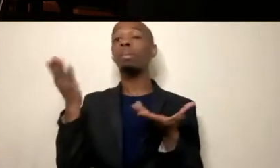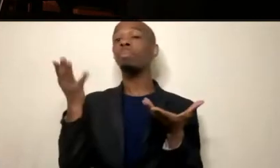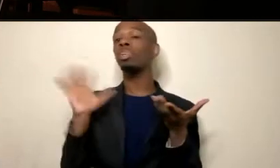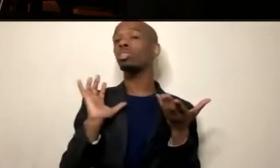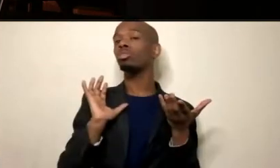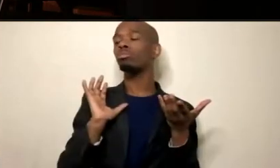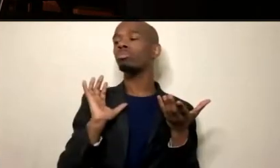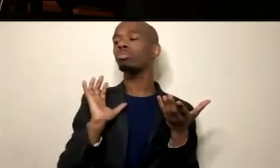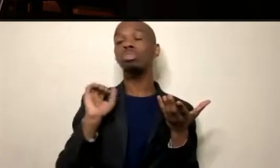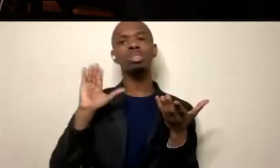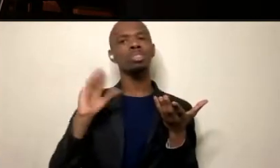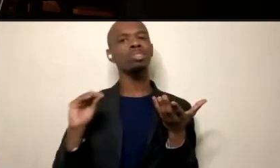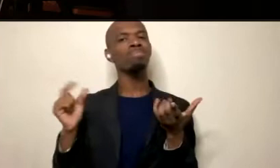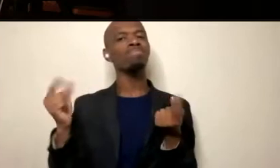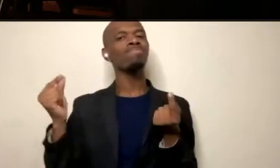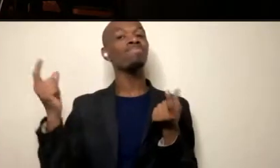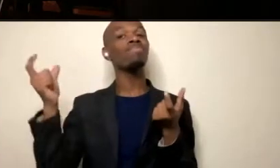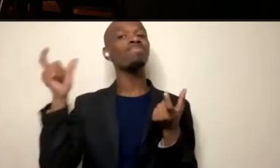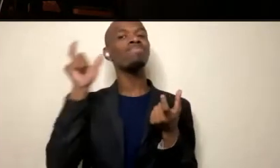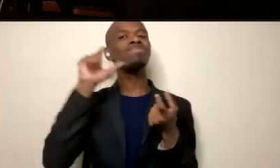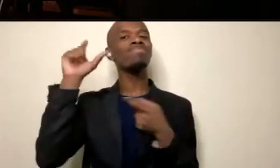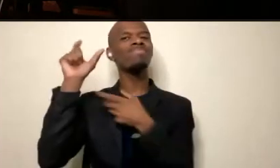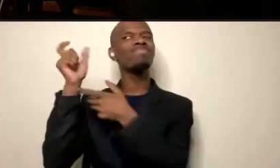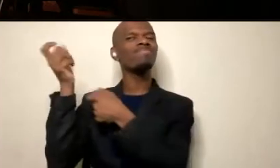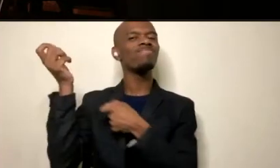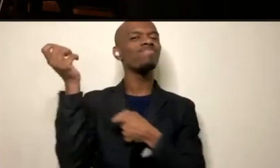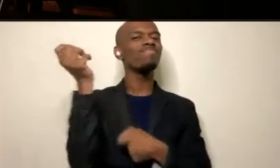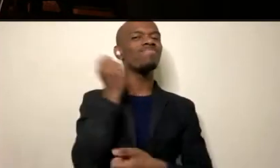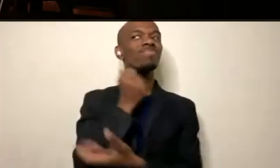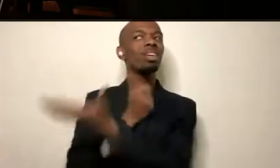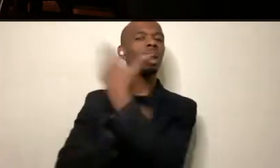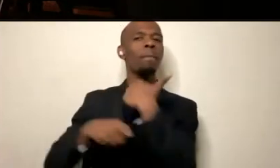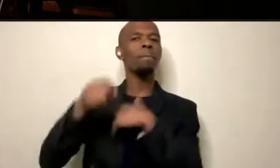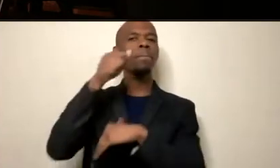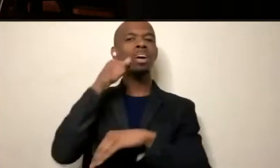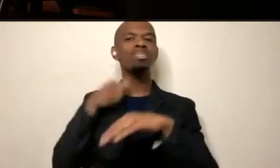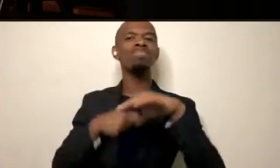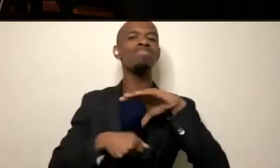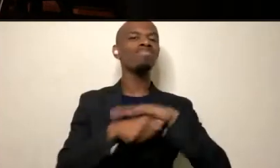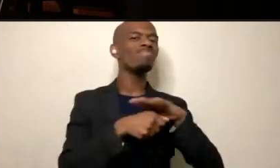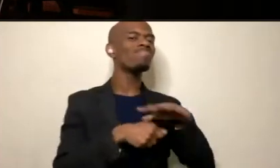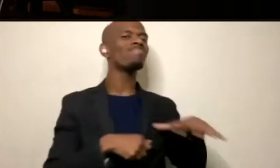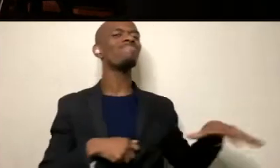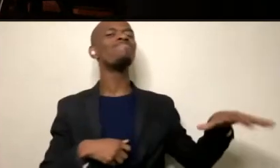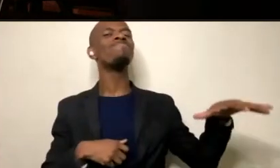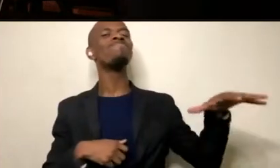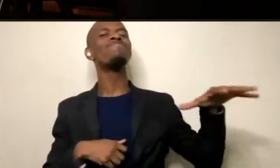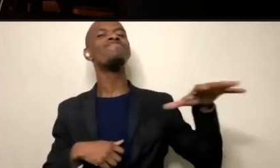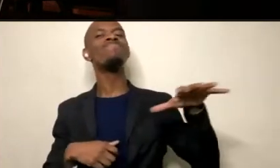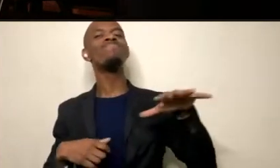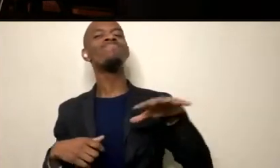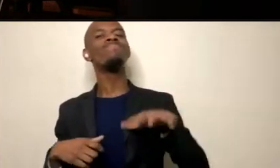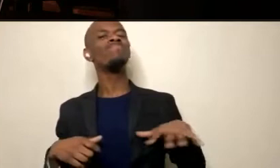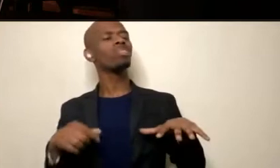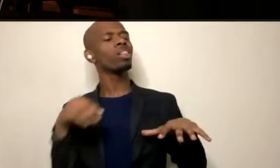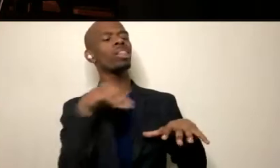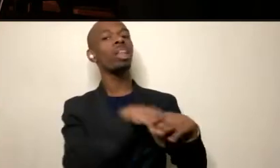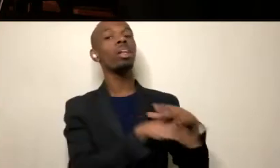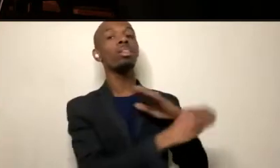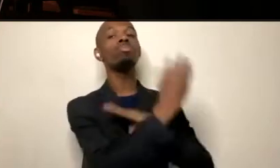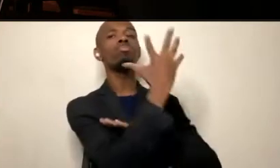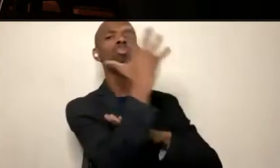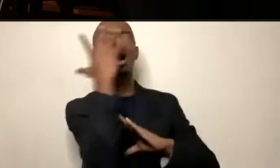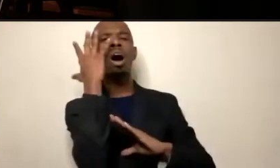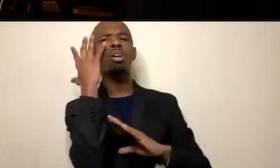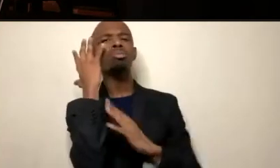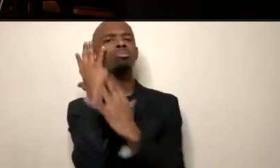she took him down to her secret in the forest, in the forest. Tell your